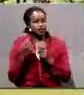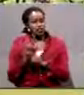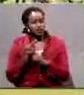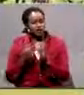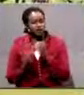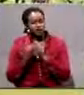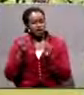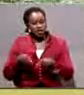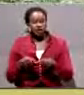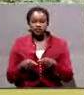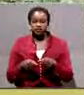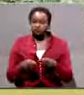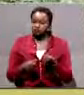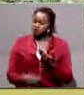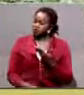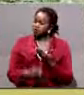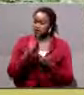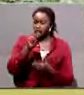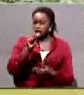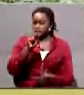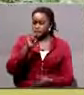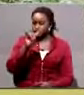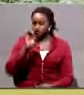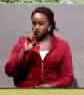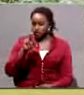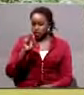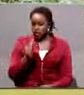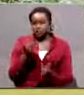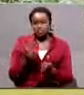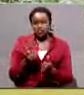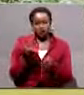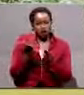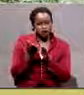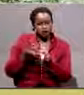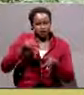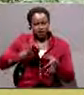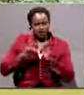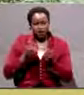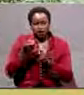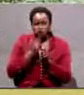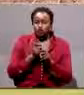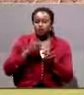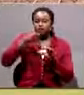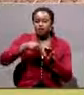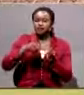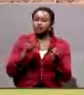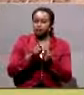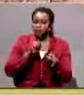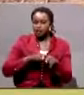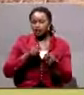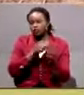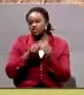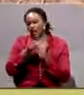Kachwekano Agricultural Research and Development Institute. The genetically modified potatoes were planted at the same time with non-genetically